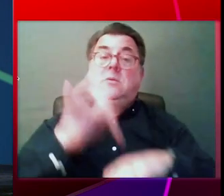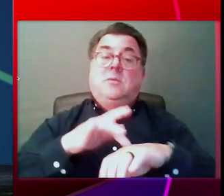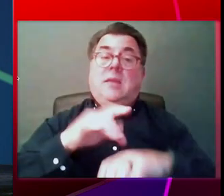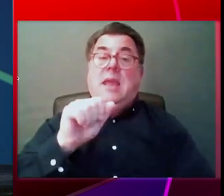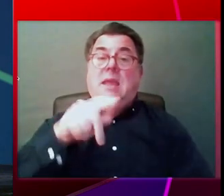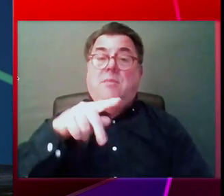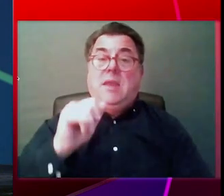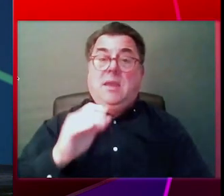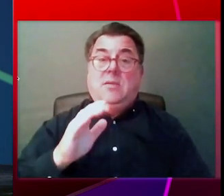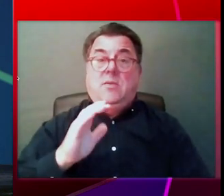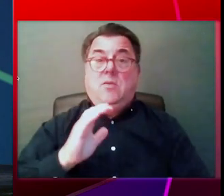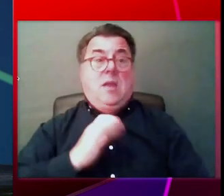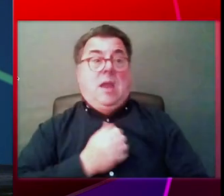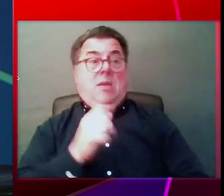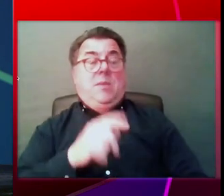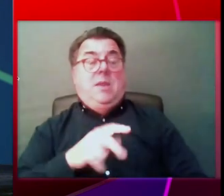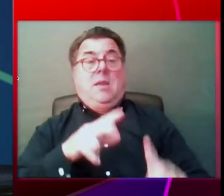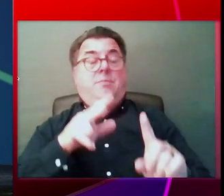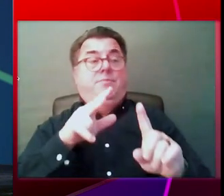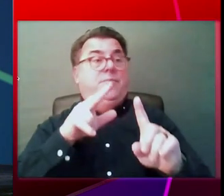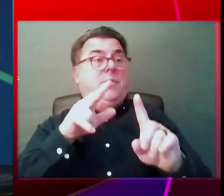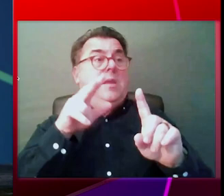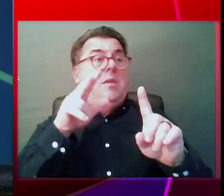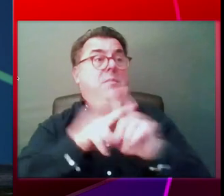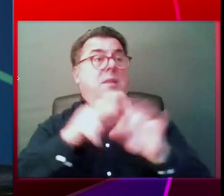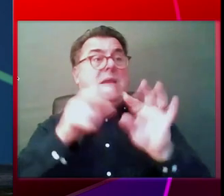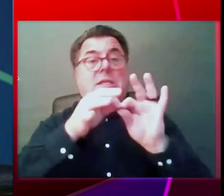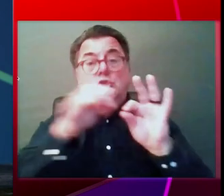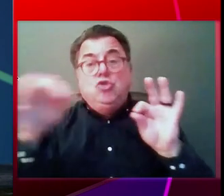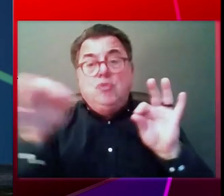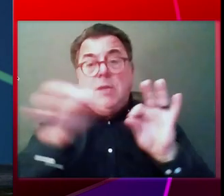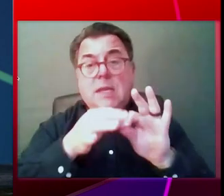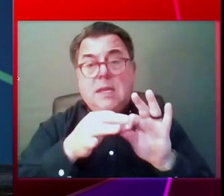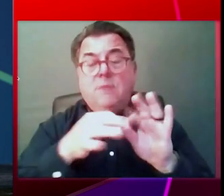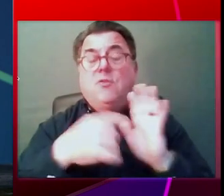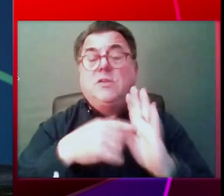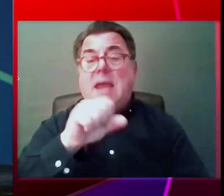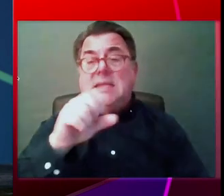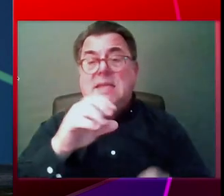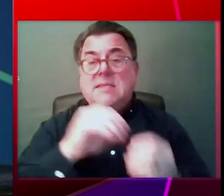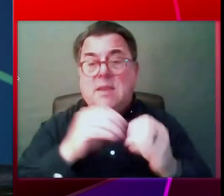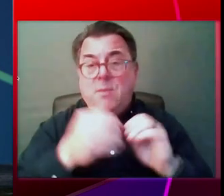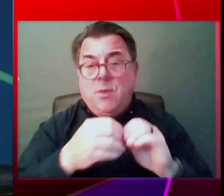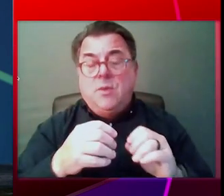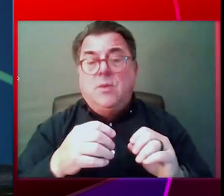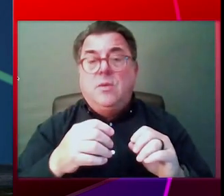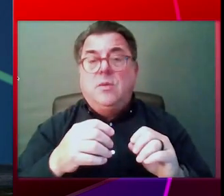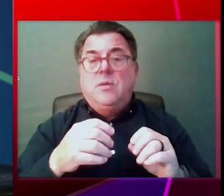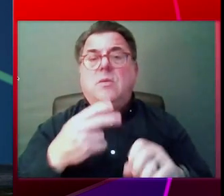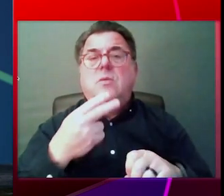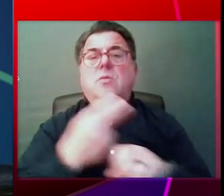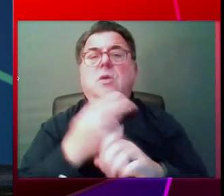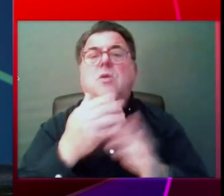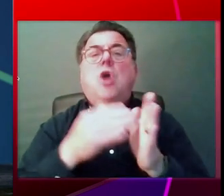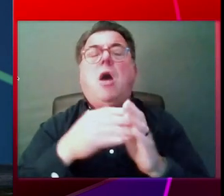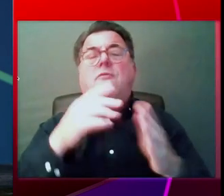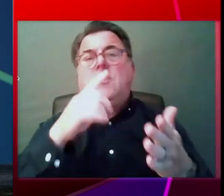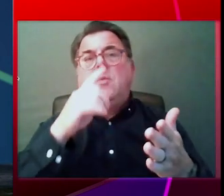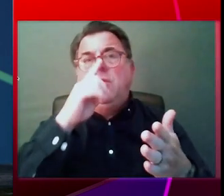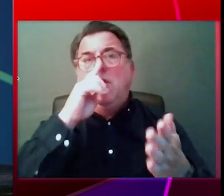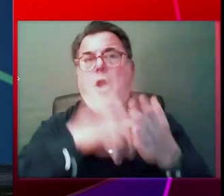API, plugging in a string and say there's a social security number nestled within that, we use it a lot with our audit log, in fact. Oh, wow. If there's